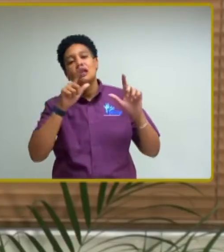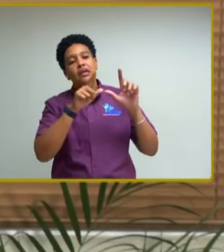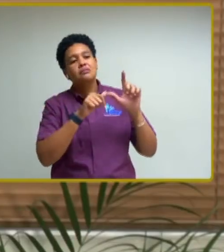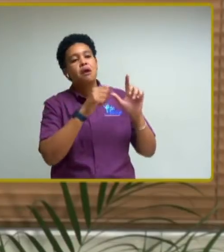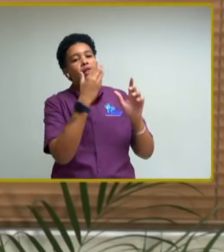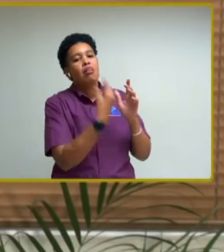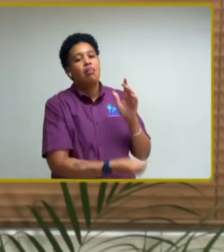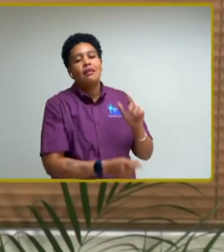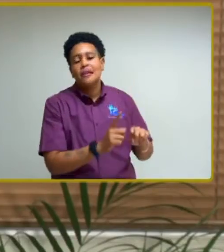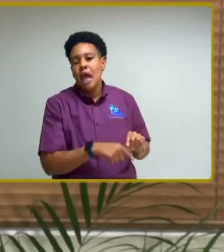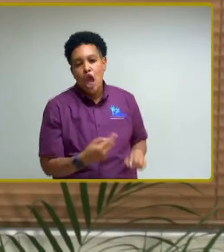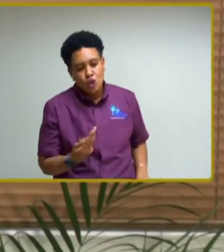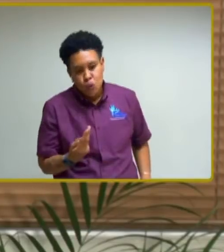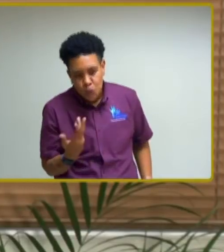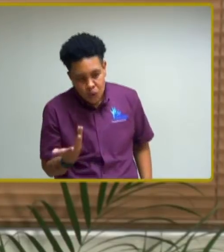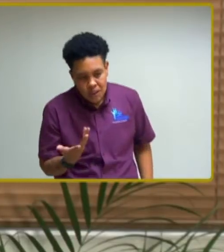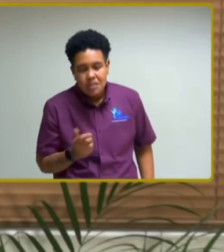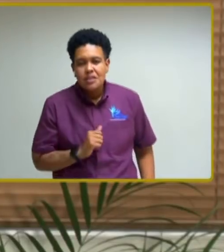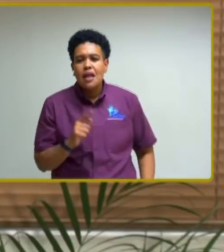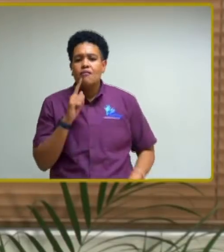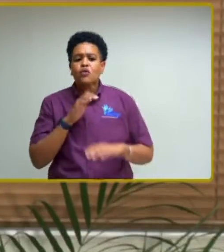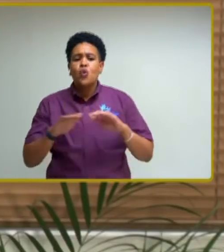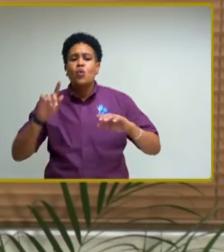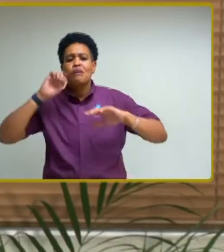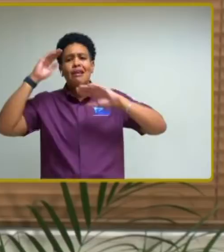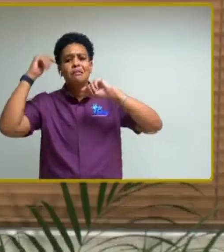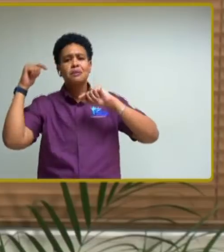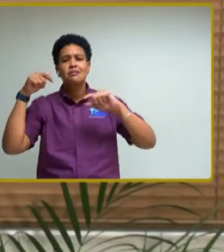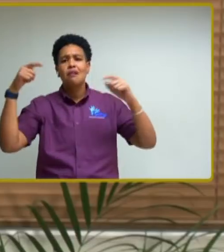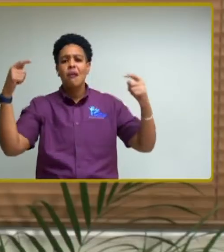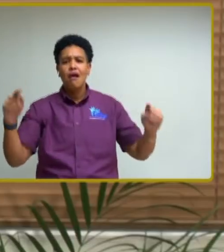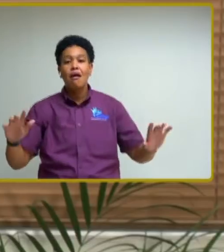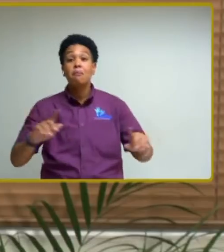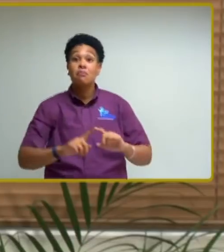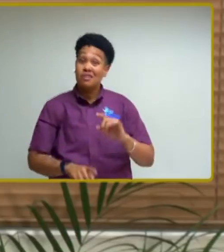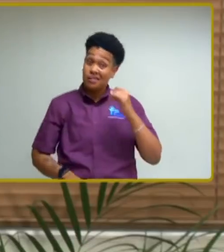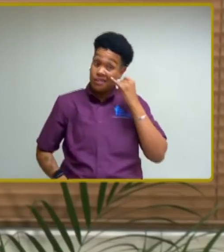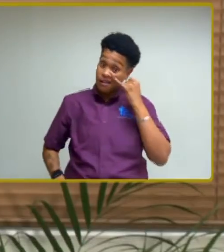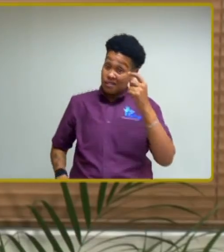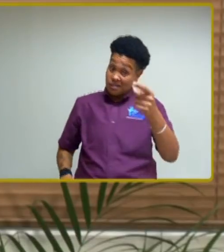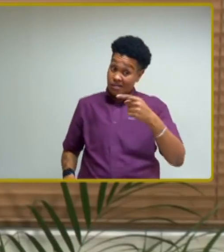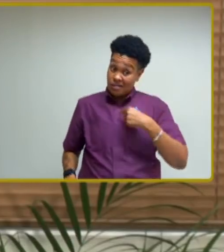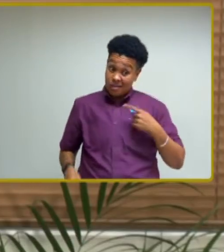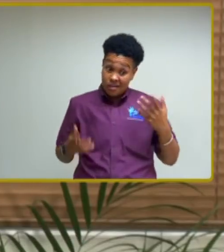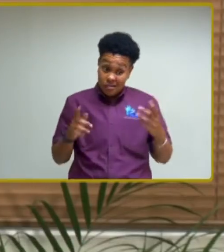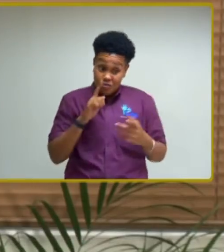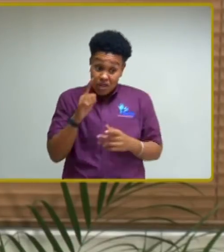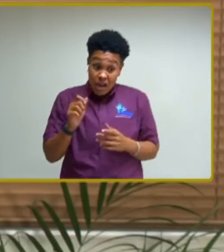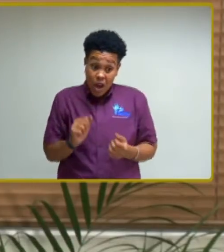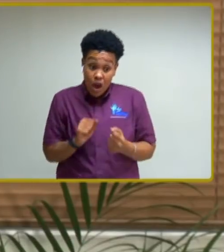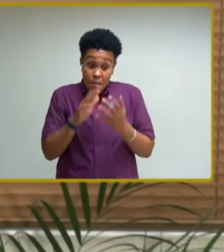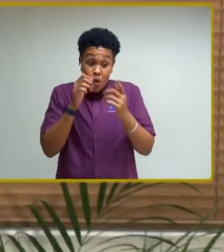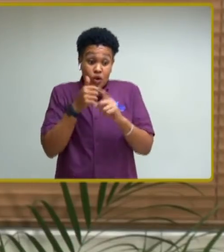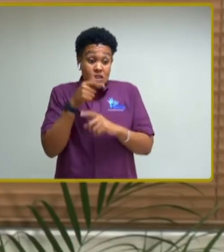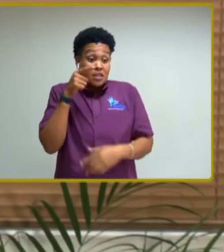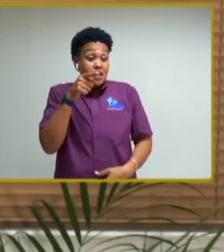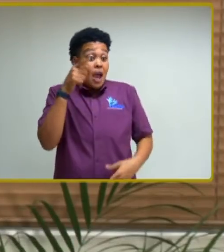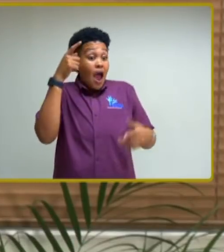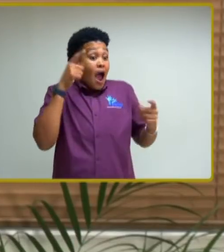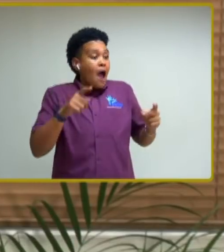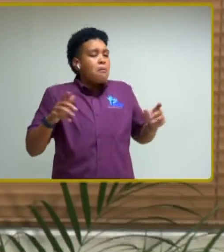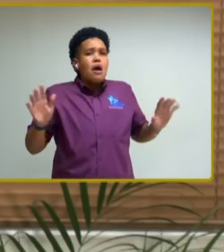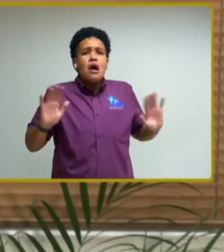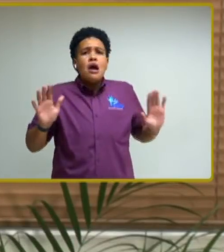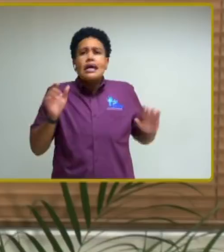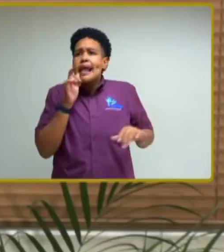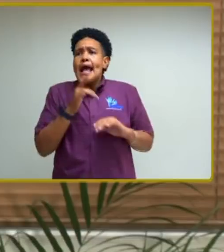expire. So I don't anticipate that, but if we are approaching that, we will